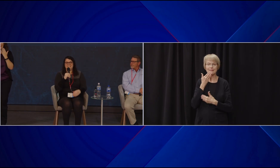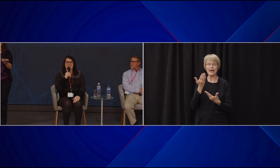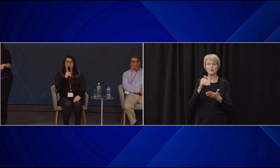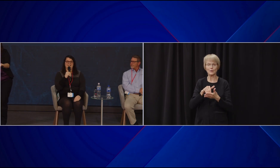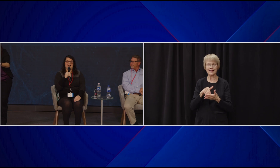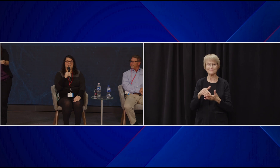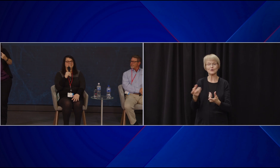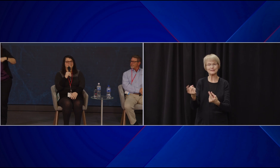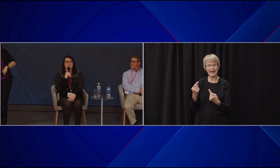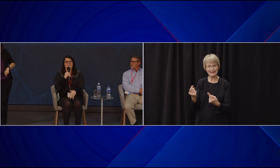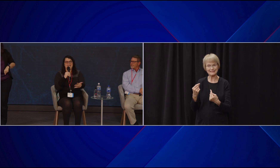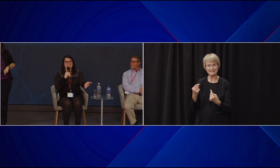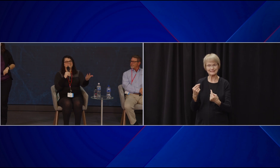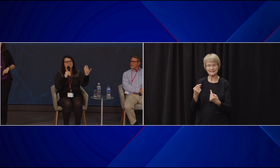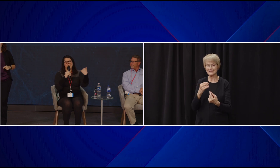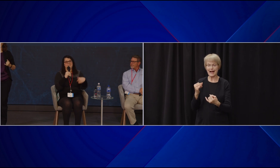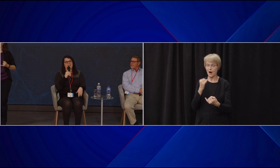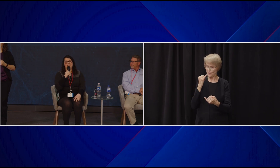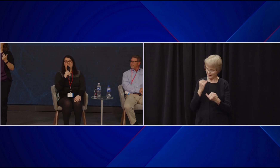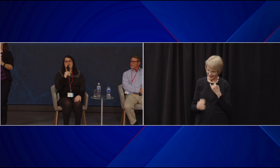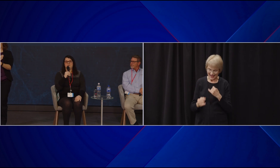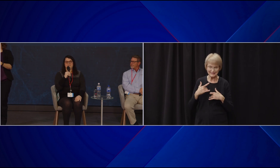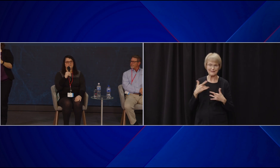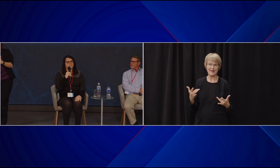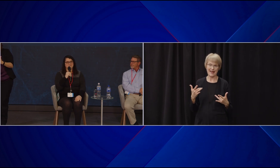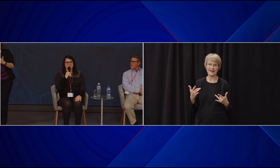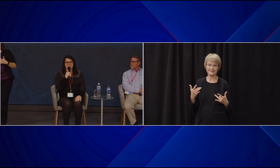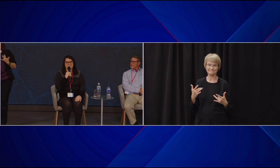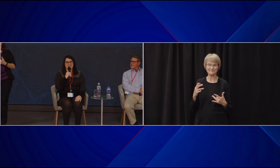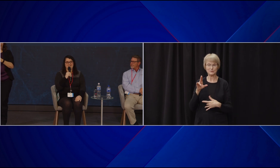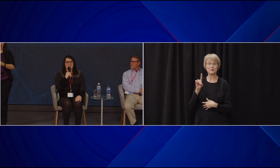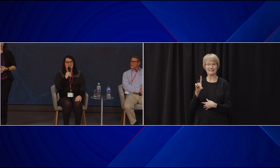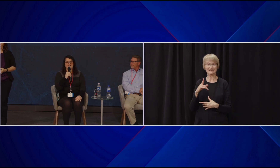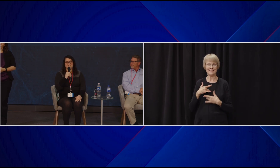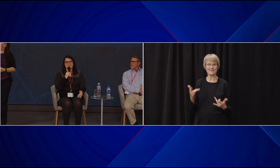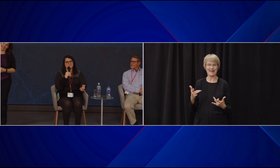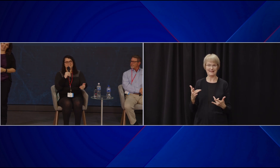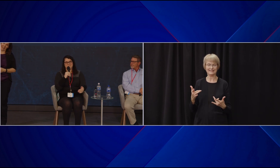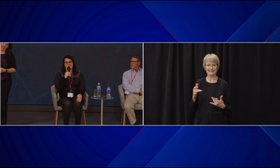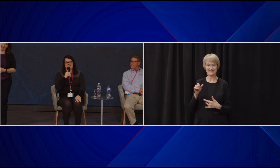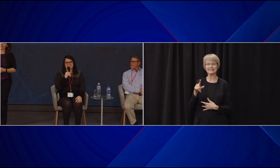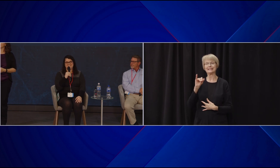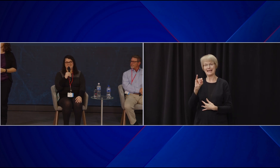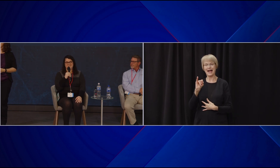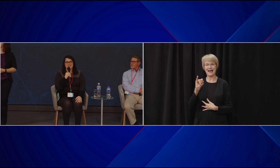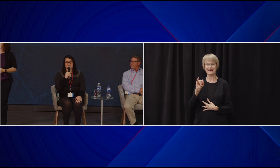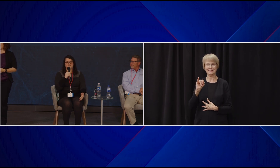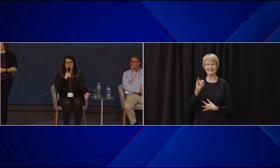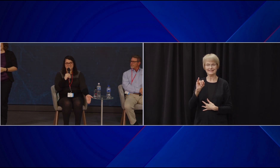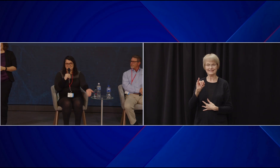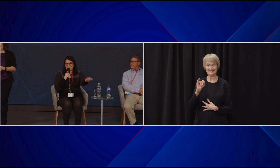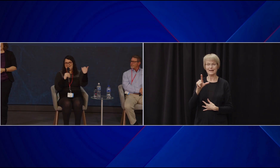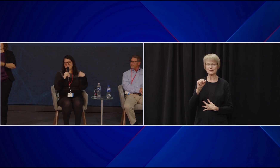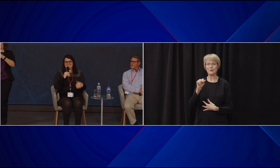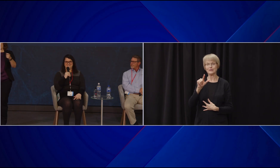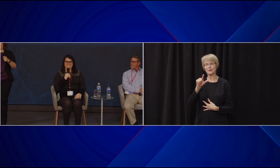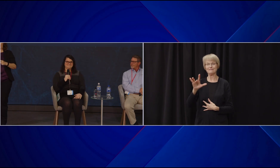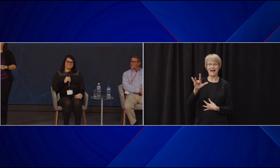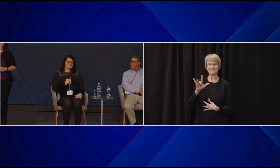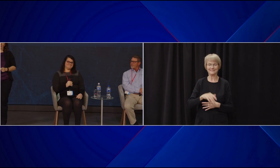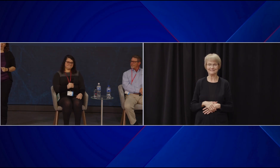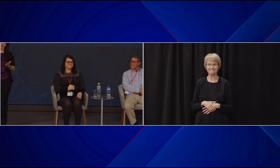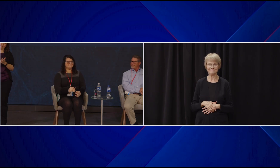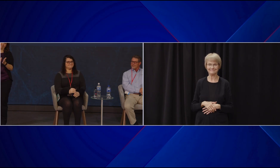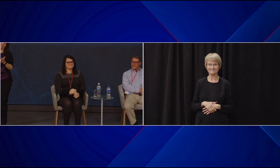for attending, and this is our last event around universal design at Starkloff Disability Institute for 2025.